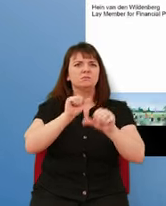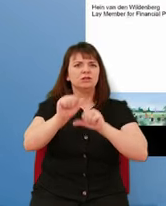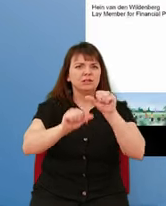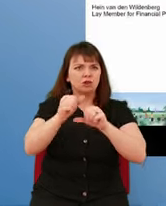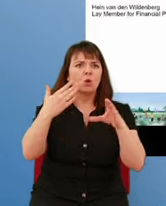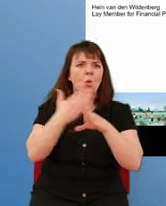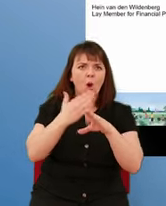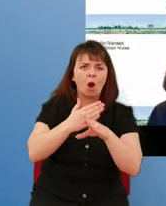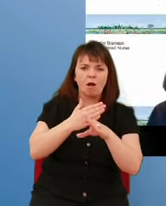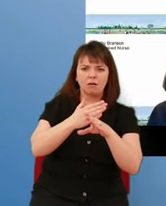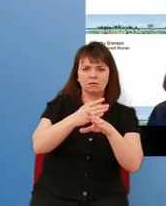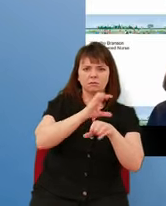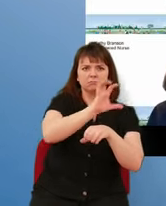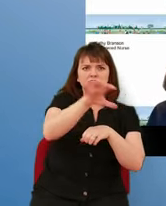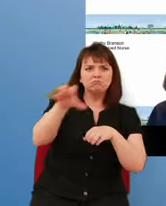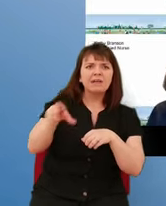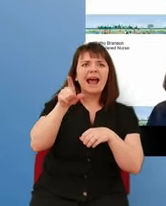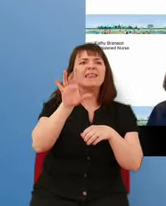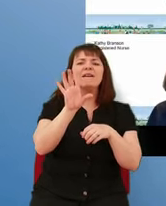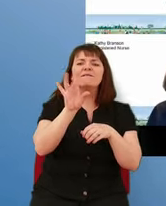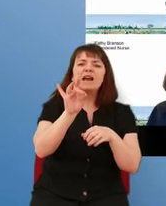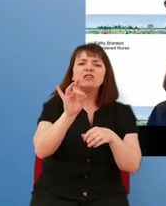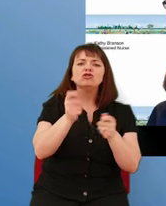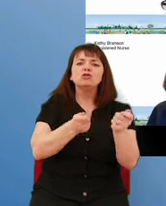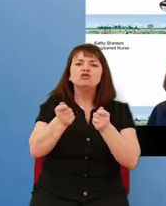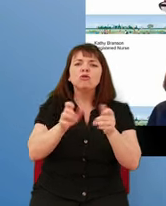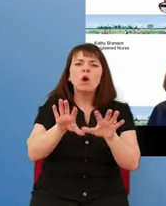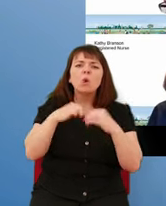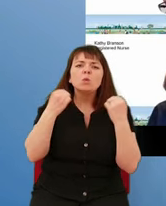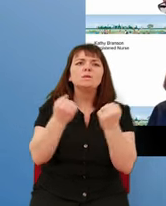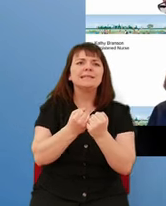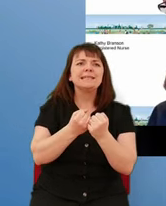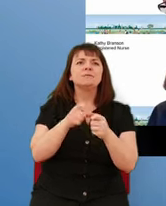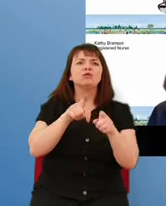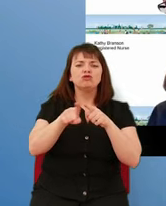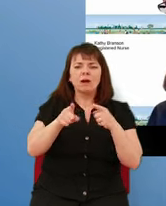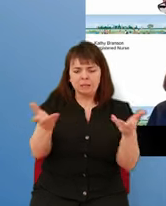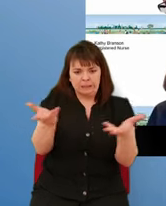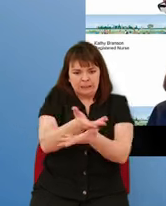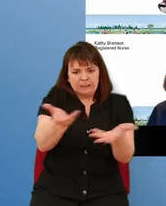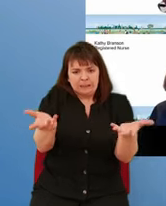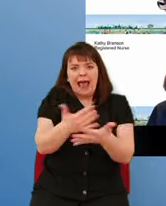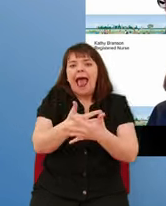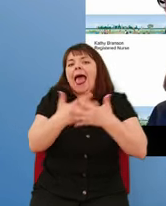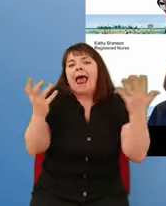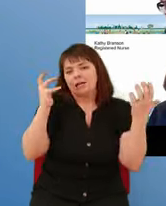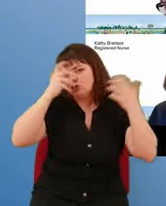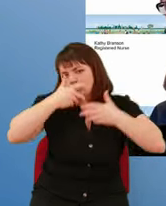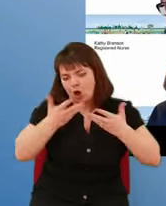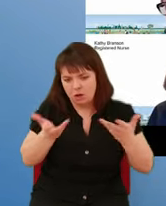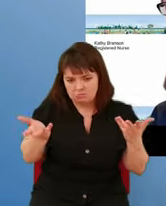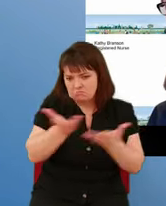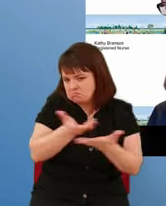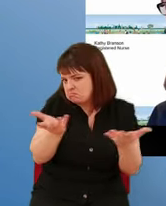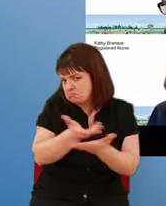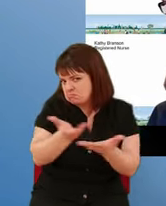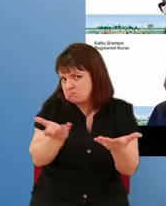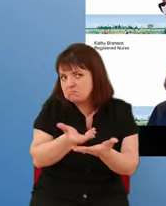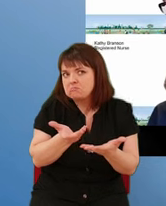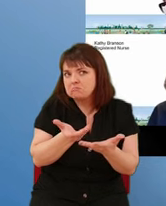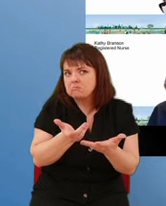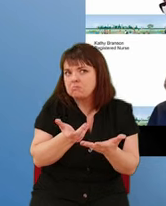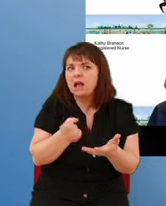And then we should revisit those who haven't decided whether or not they don't want to sign up. And then the other one, we are working, it's the eating disorders,